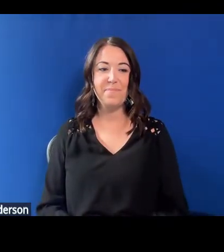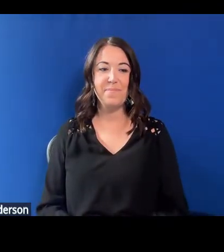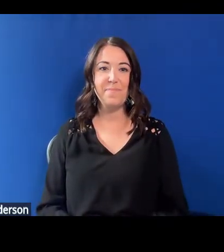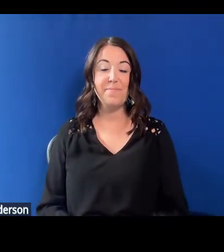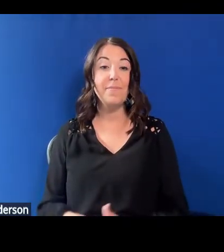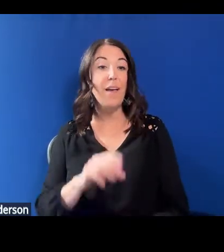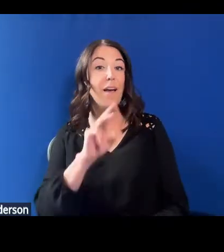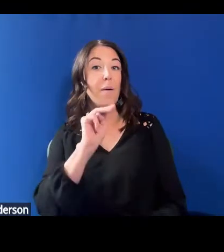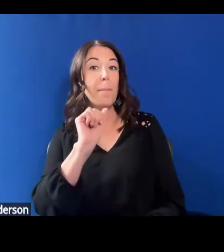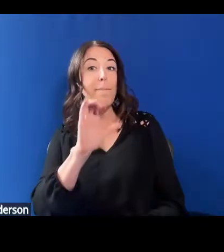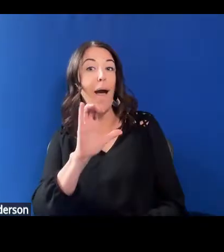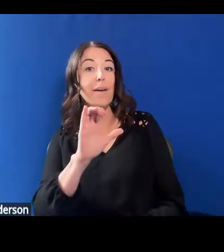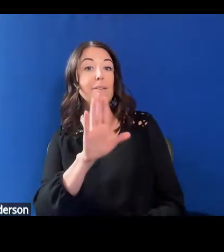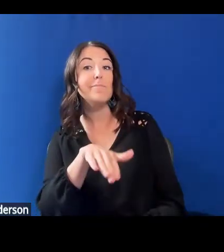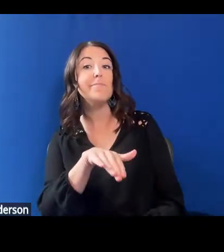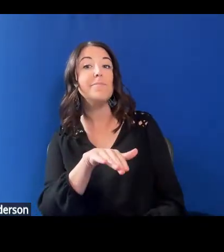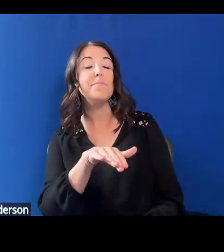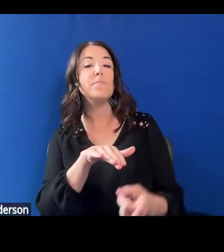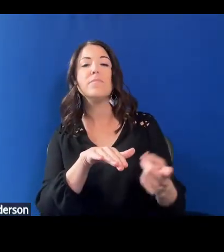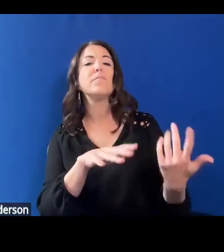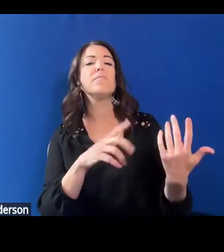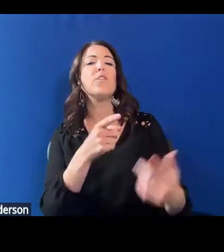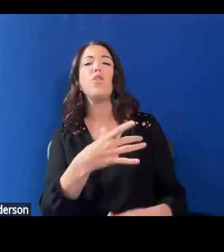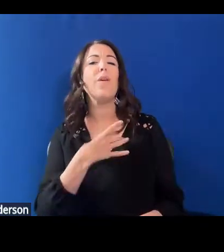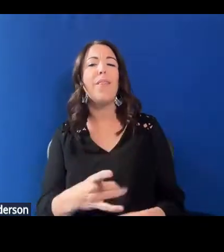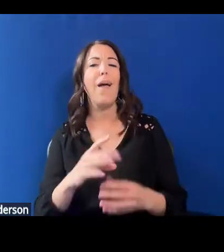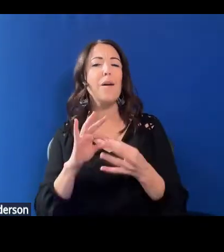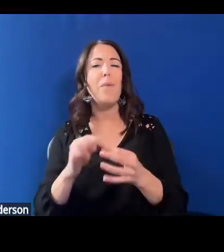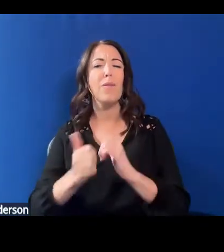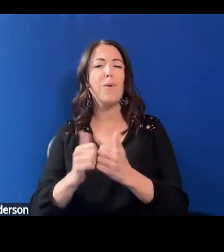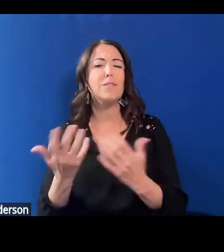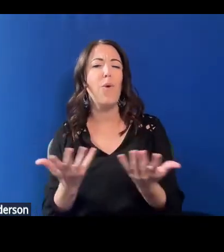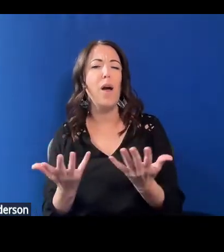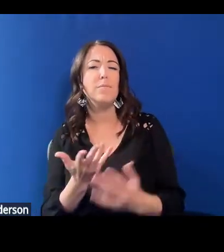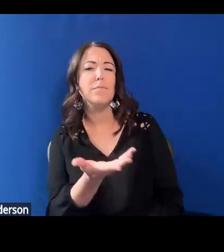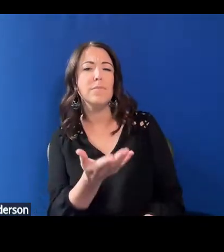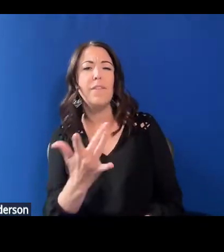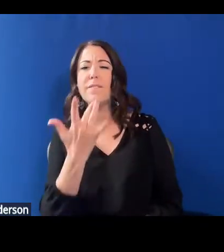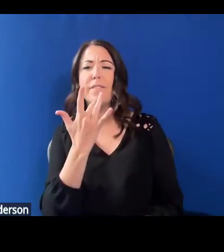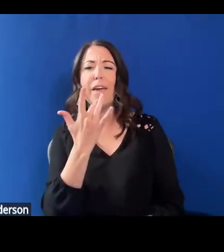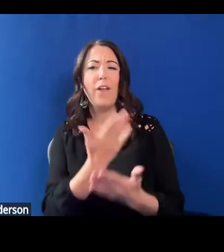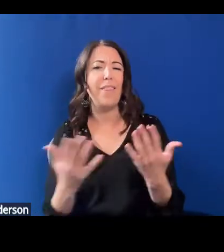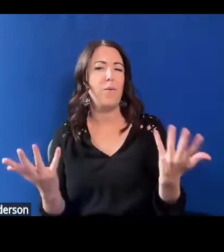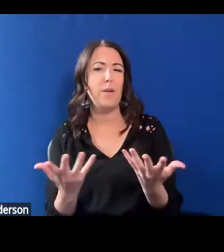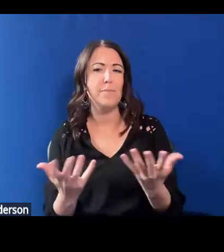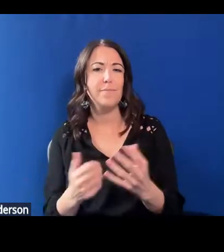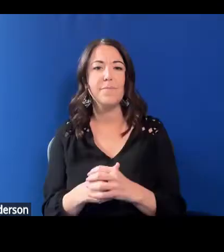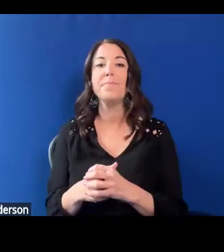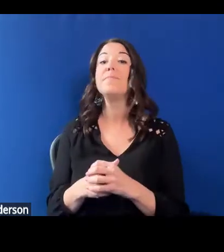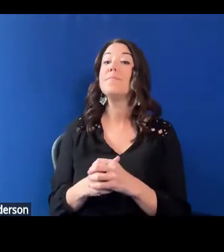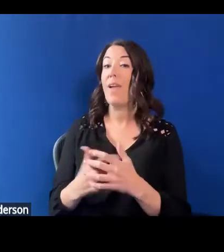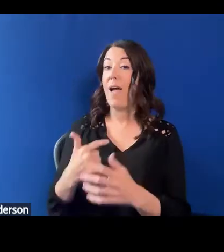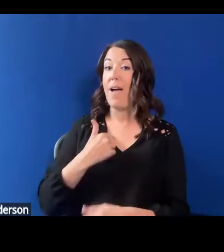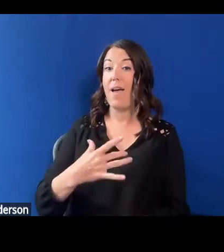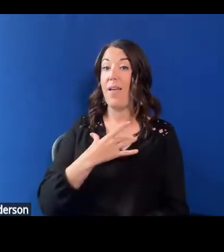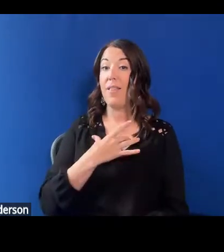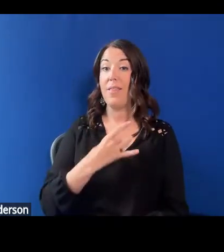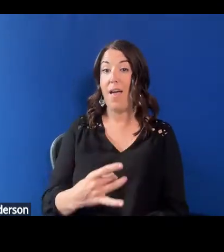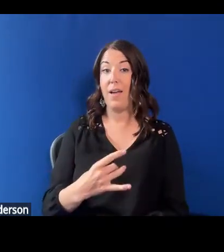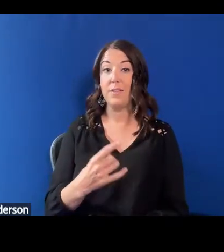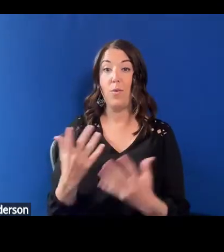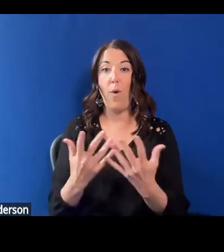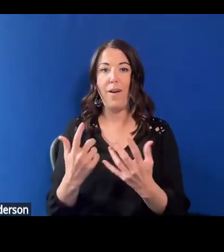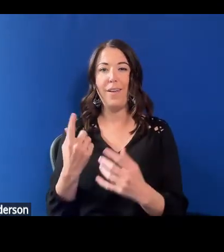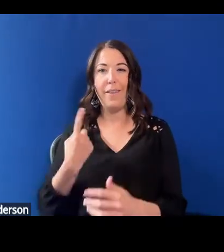Mac, really quick, what did you like about the race? What was your favorite thing about the race? I liked that we all did